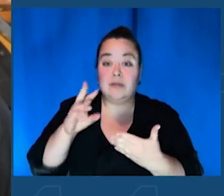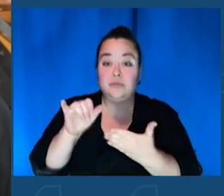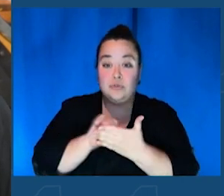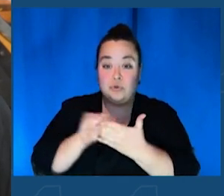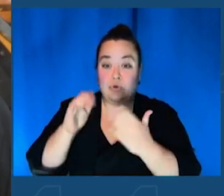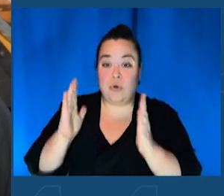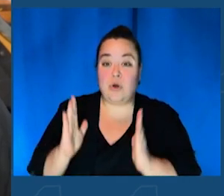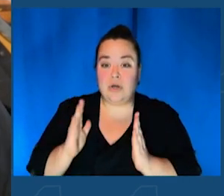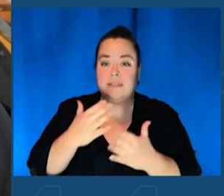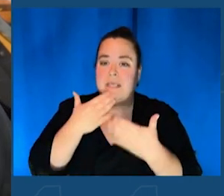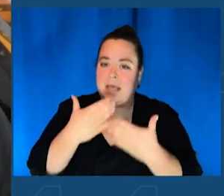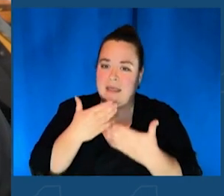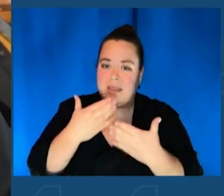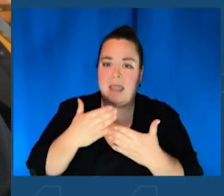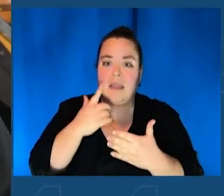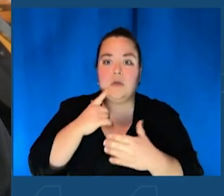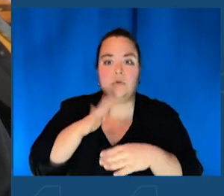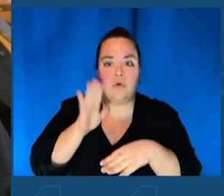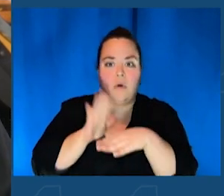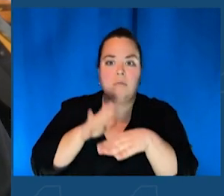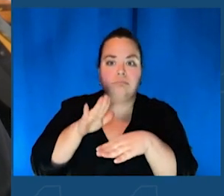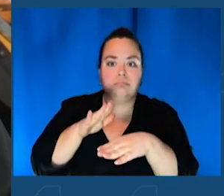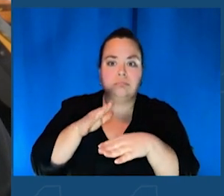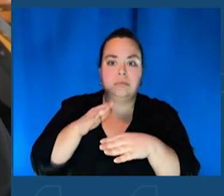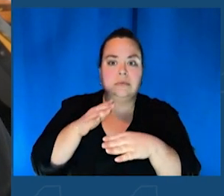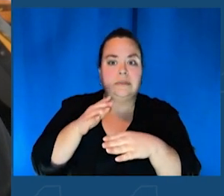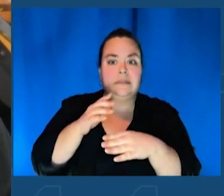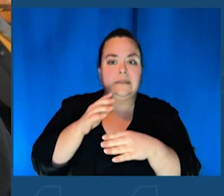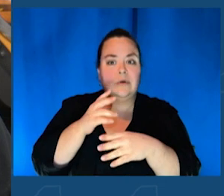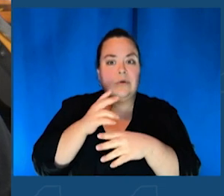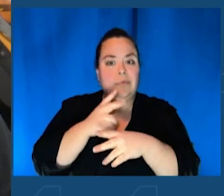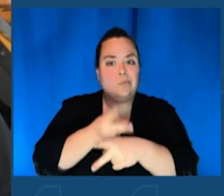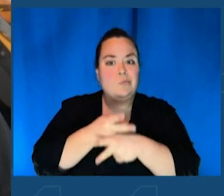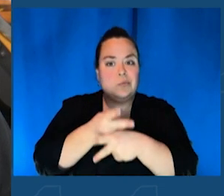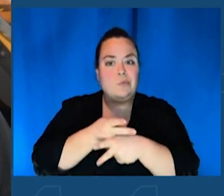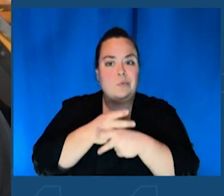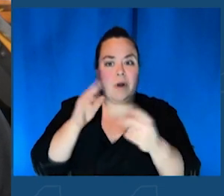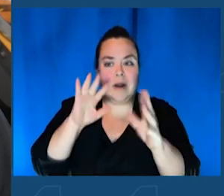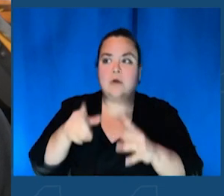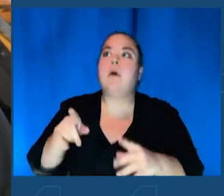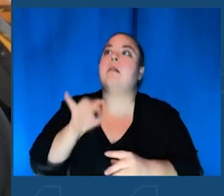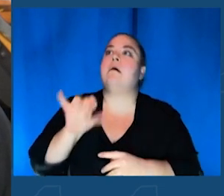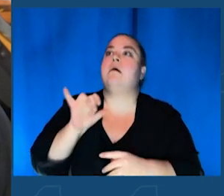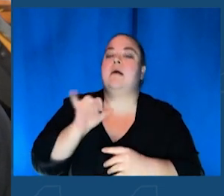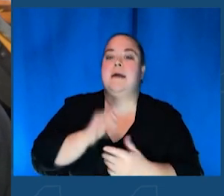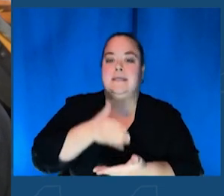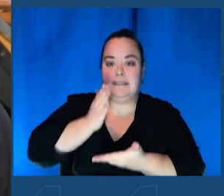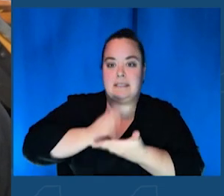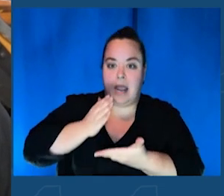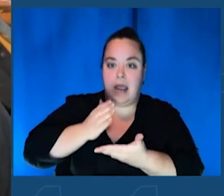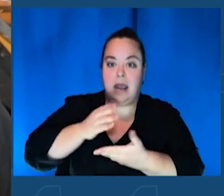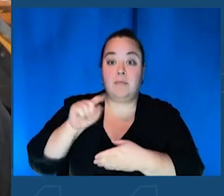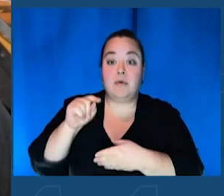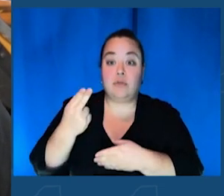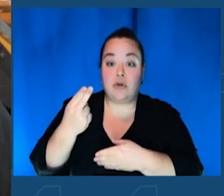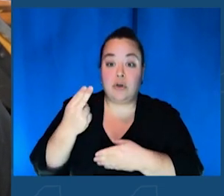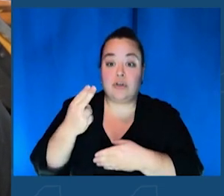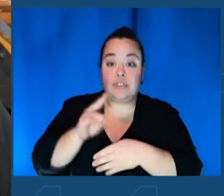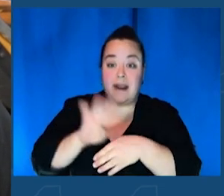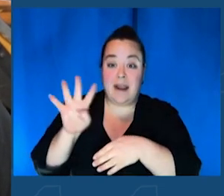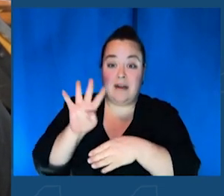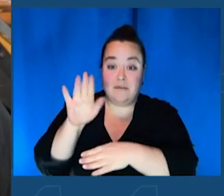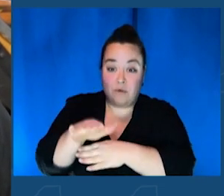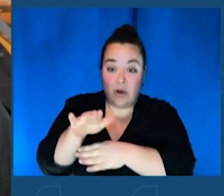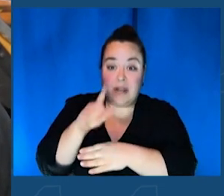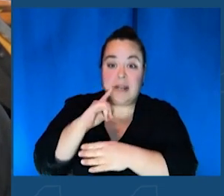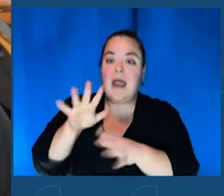starting on Wednesday and shutting down the thruway to commercial traffic at 4 p.m. on Thursday before the snow started to fall, and